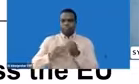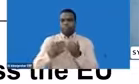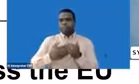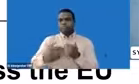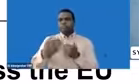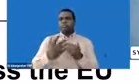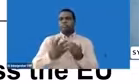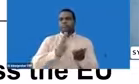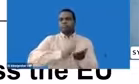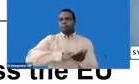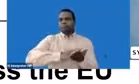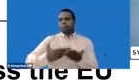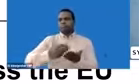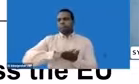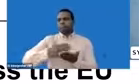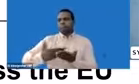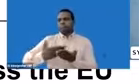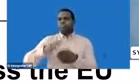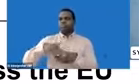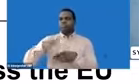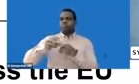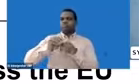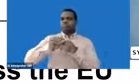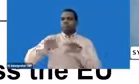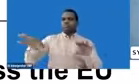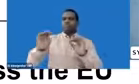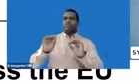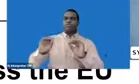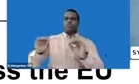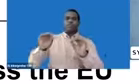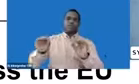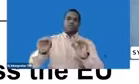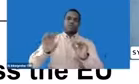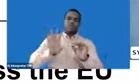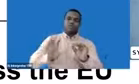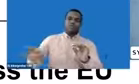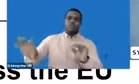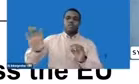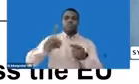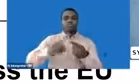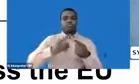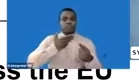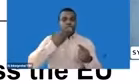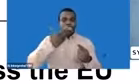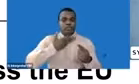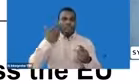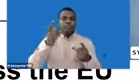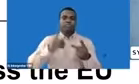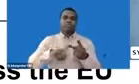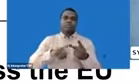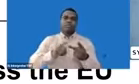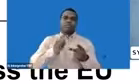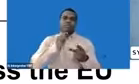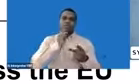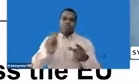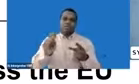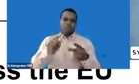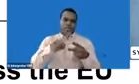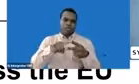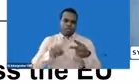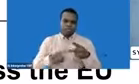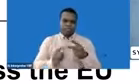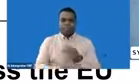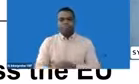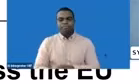And our consortium will disseminate the curriculum and the other